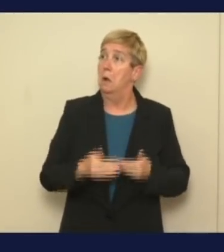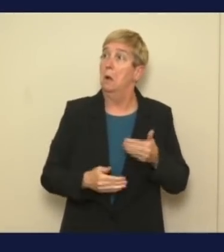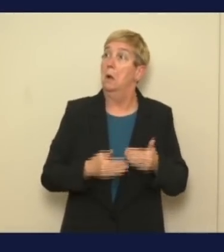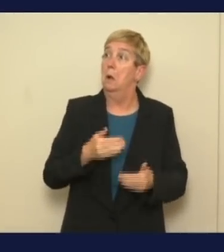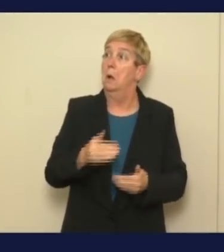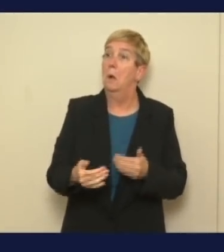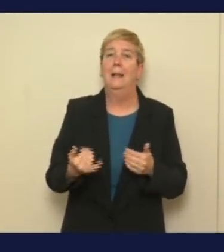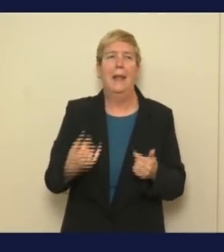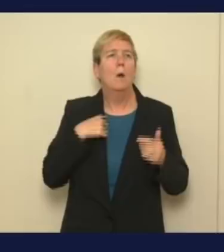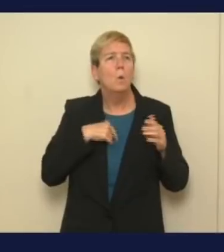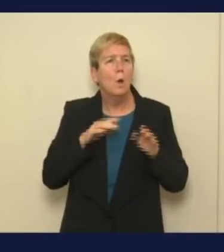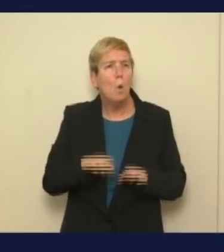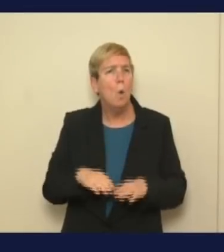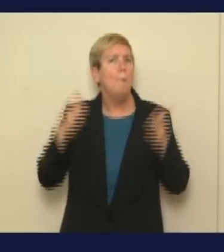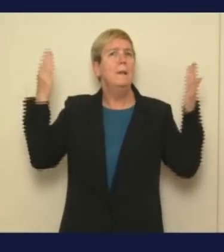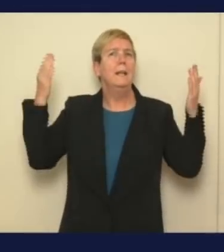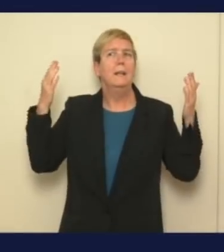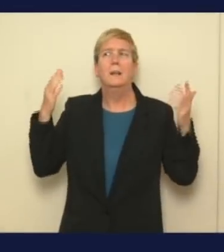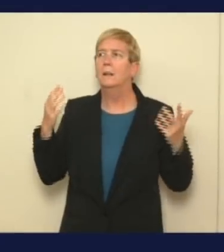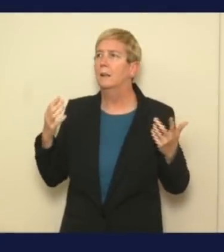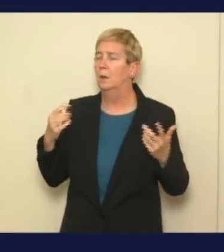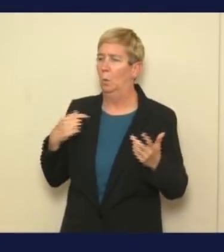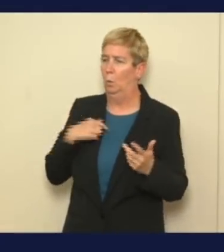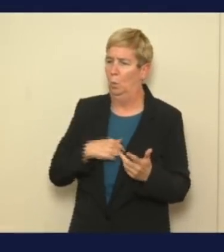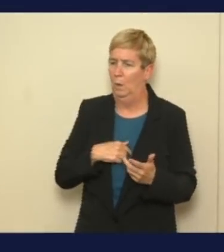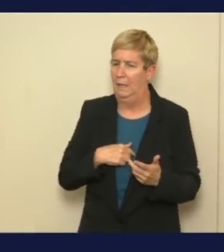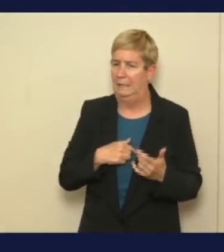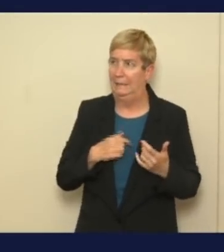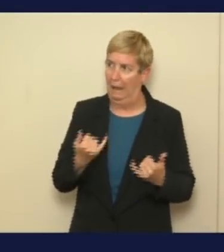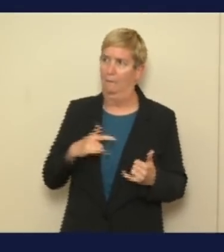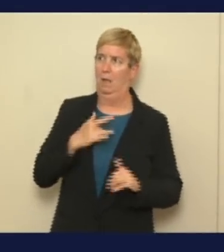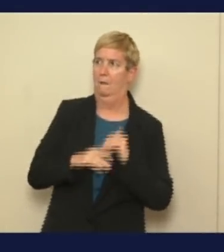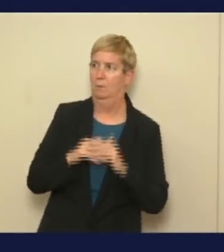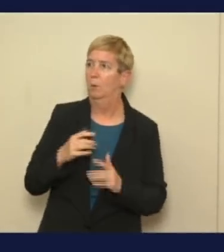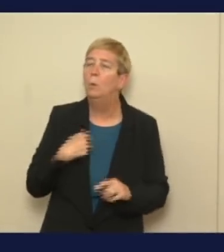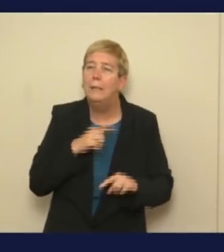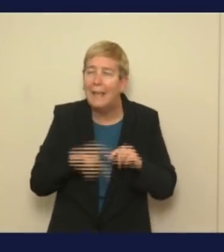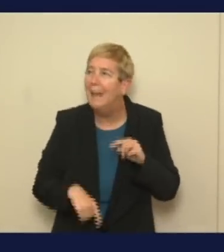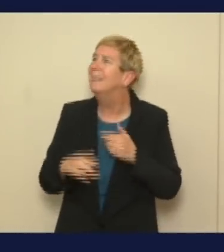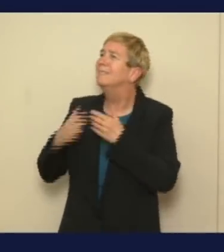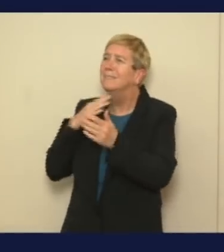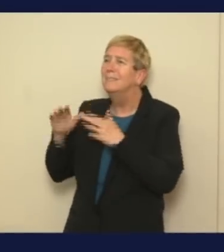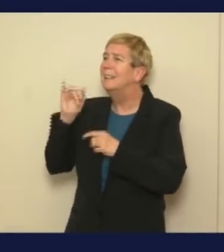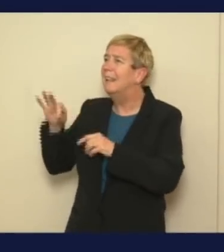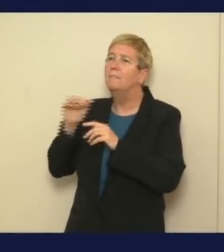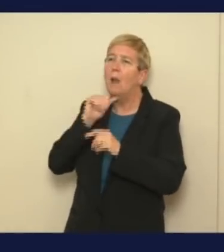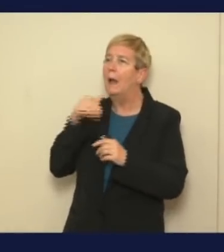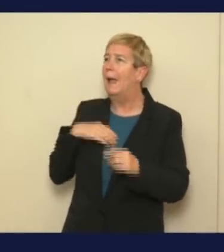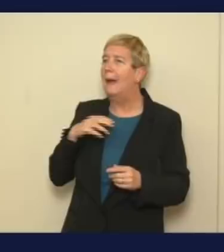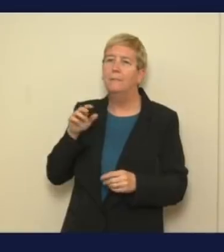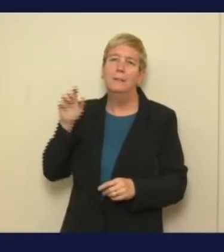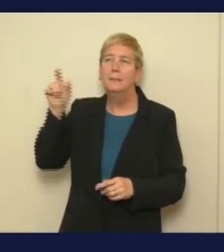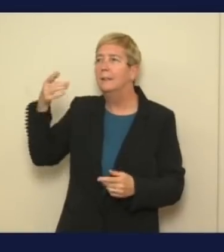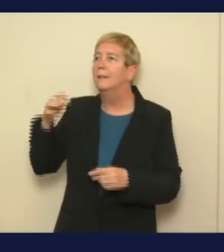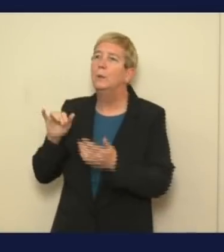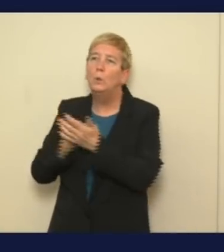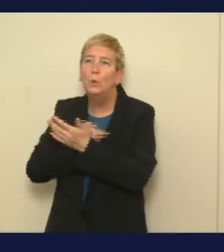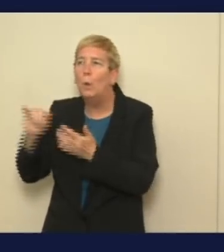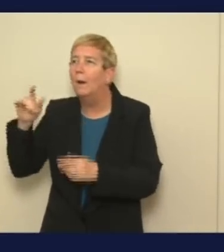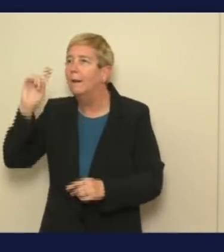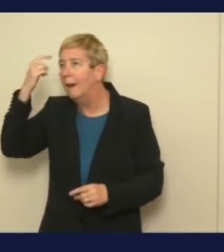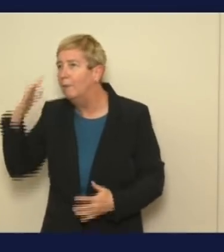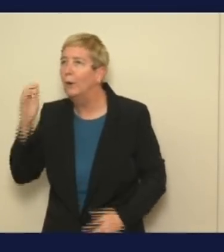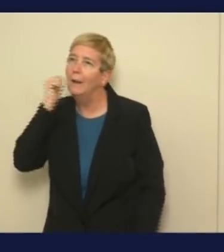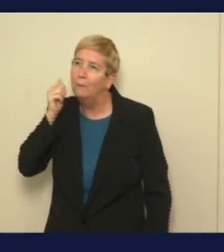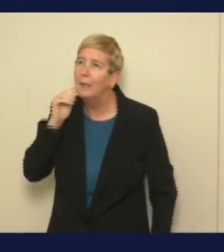attention. Doesn't matter that there's not a press conference every day. The virus has not gone anywhere. On